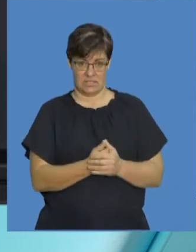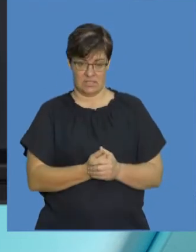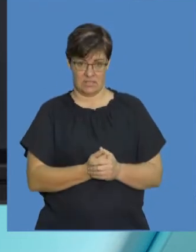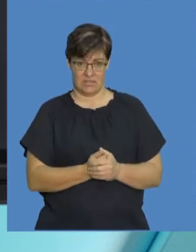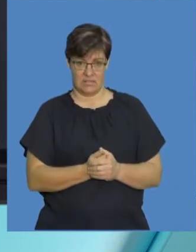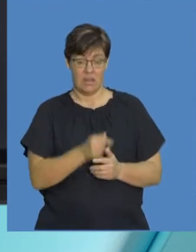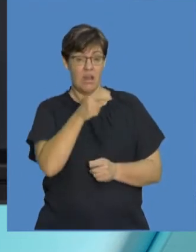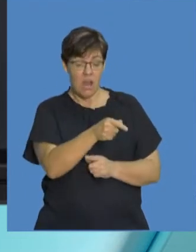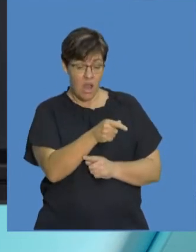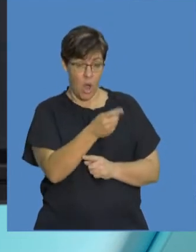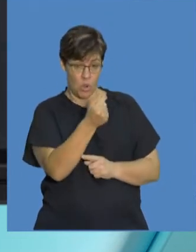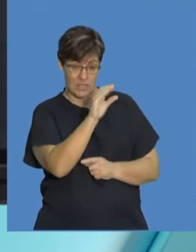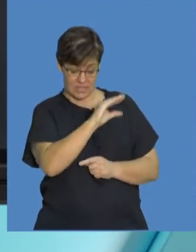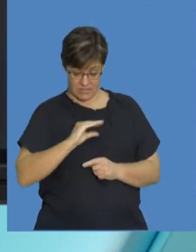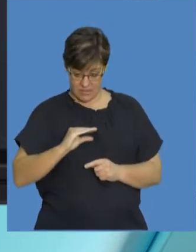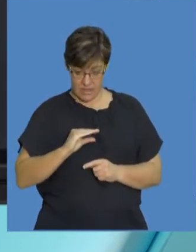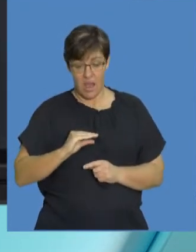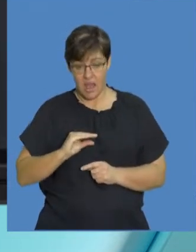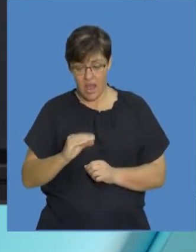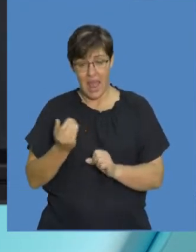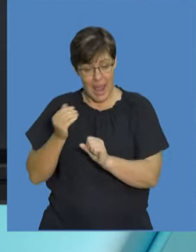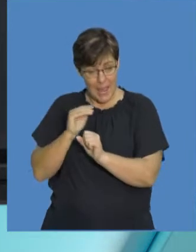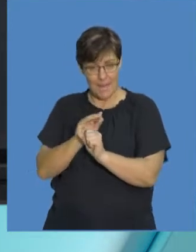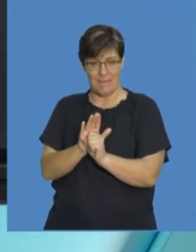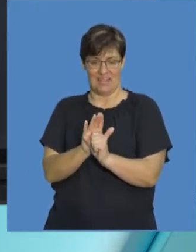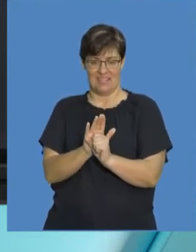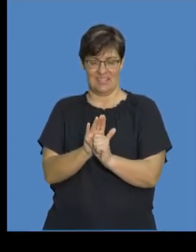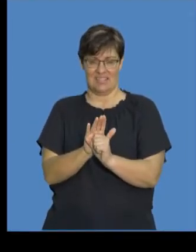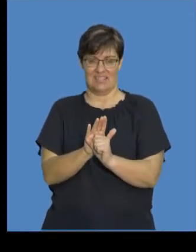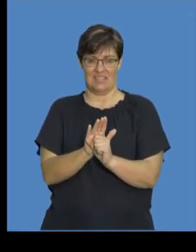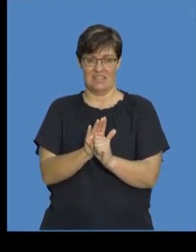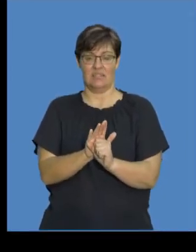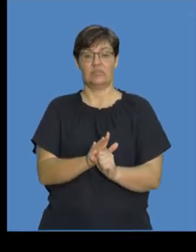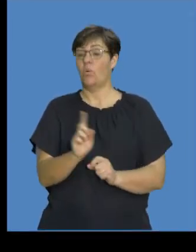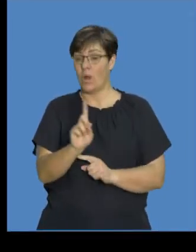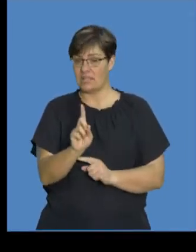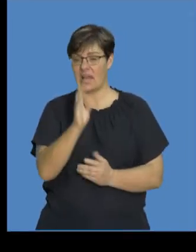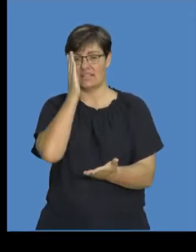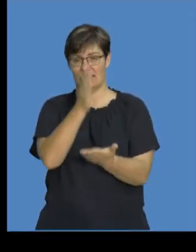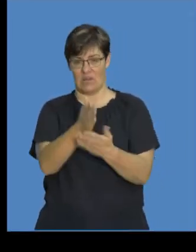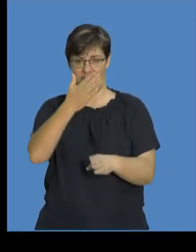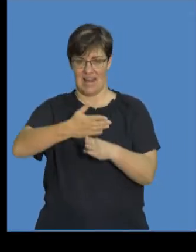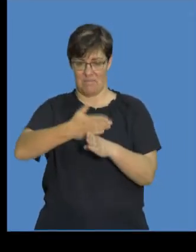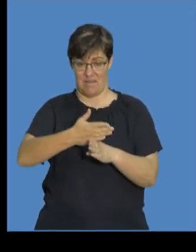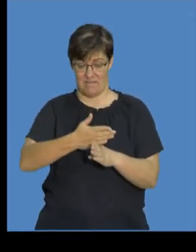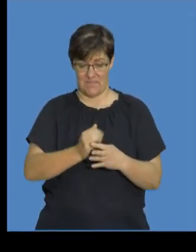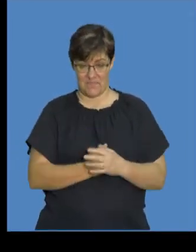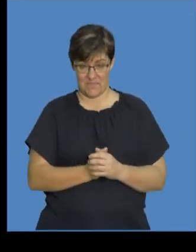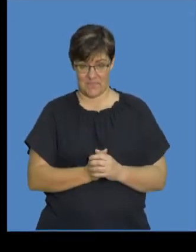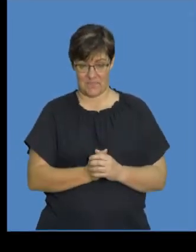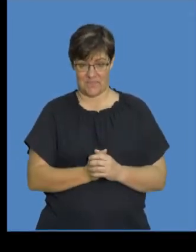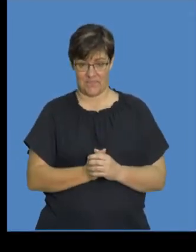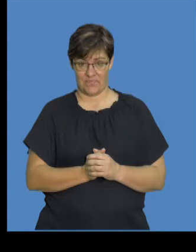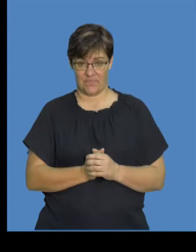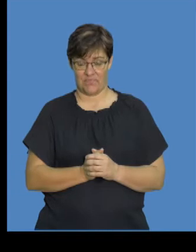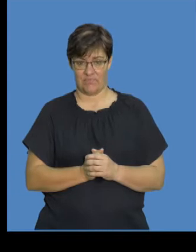process, that cost component will impact directly on my direct labor. Right,